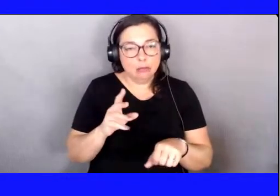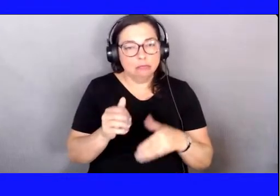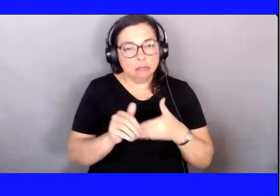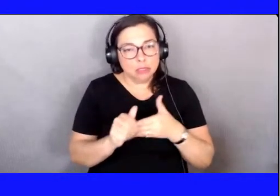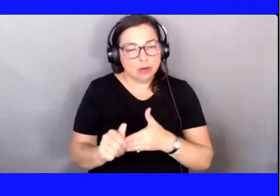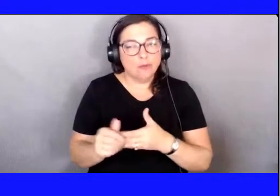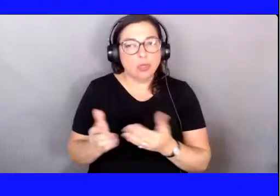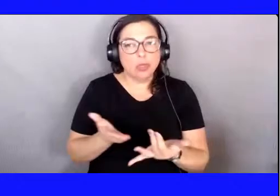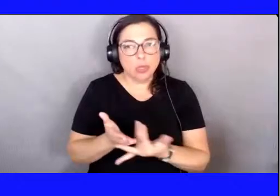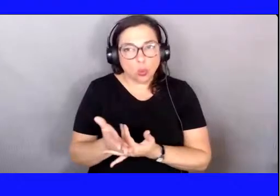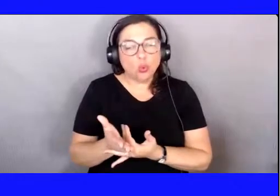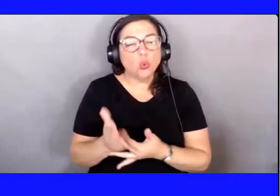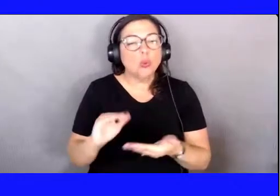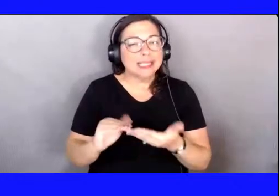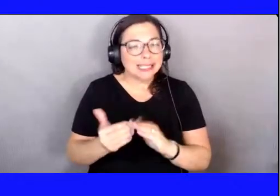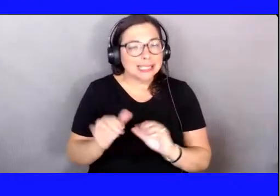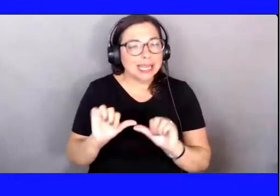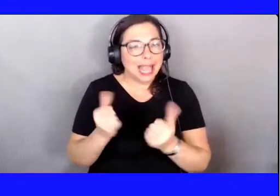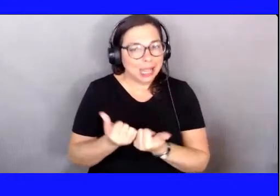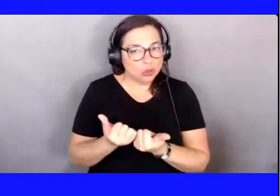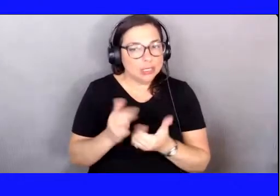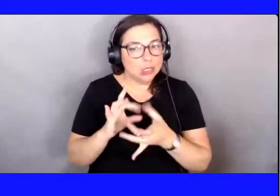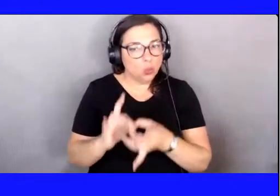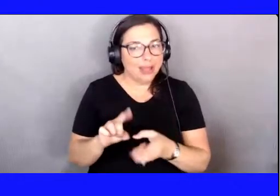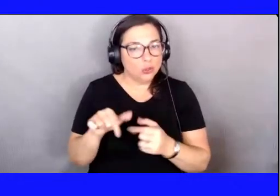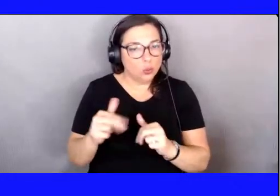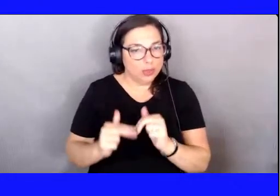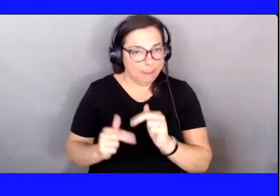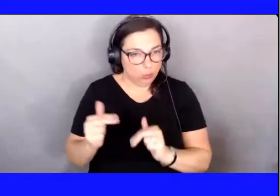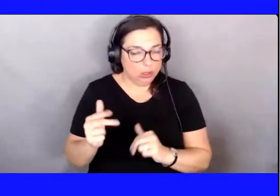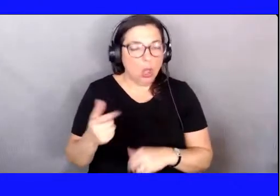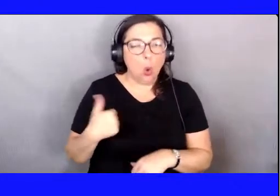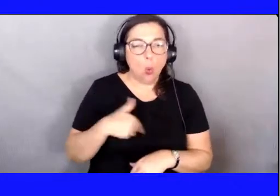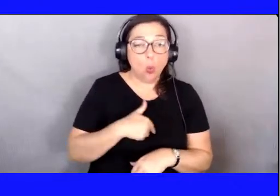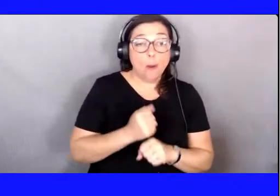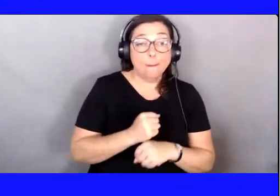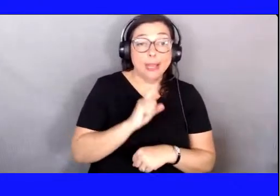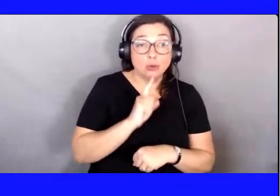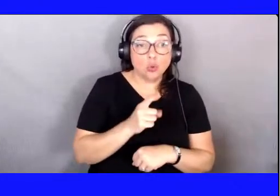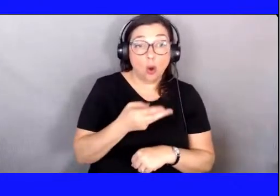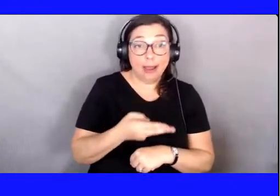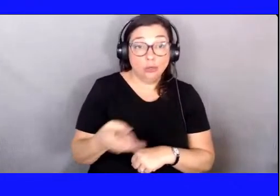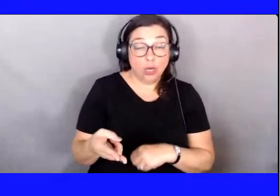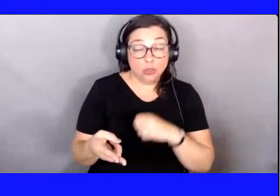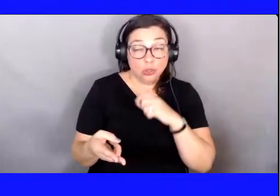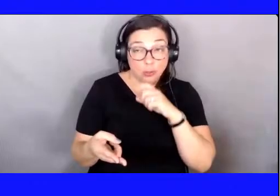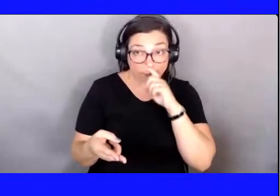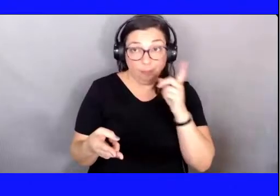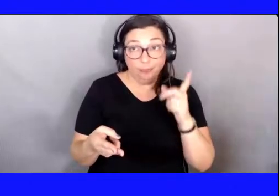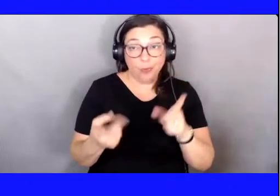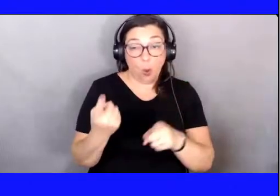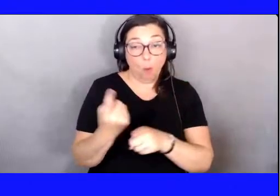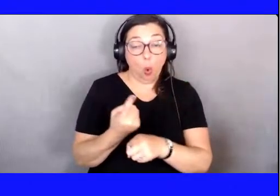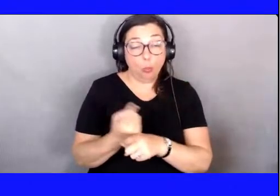some city agencies, but into this building. And so we're going to make sure that with H&H that the appropriate folks